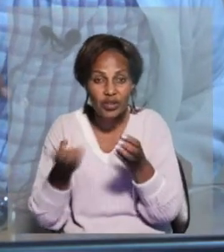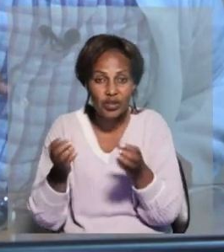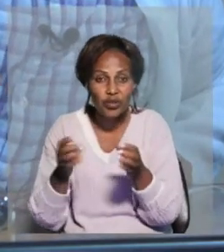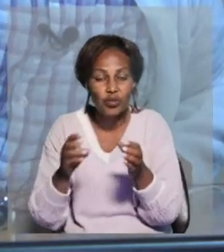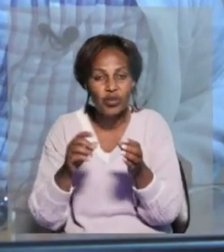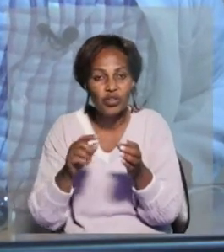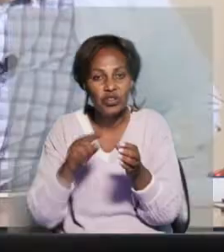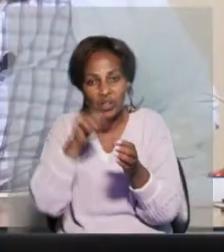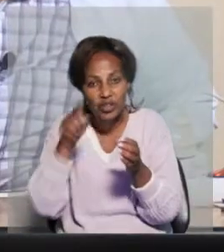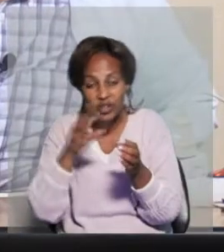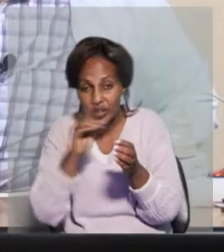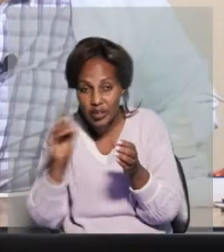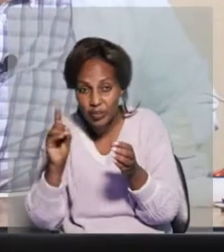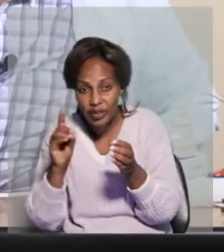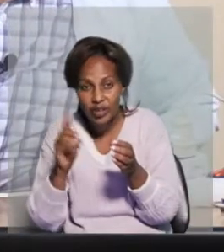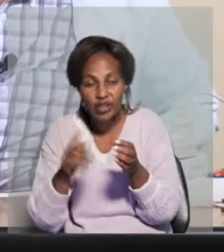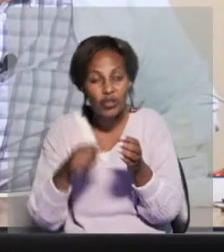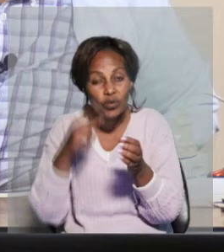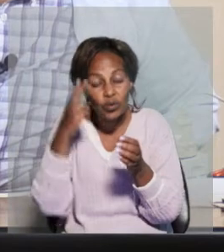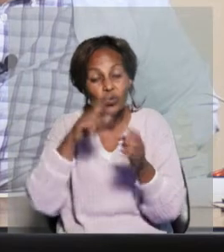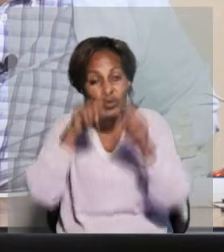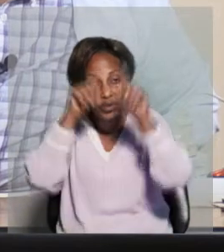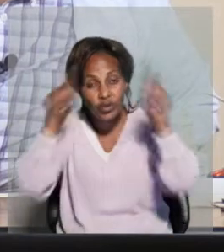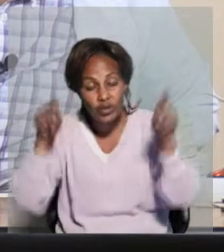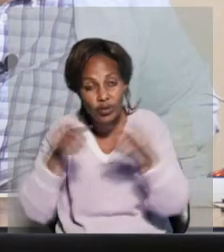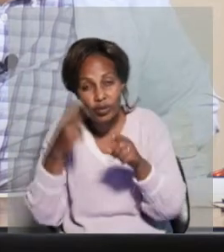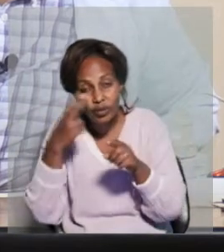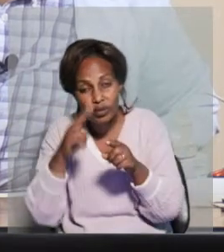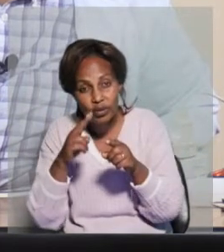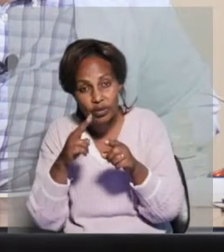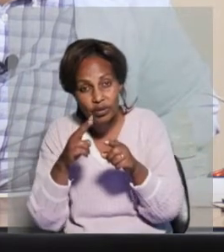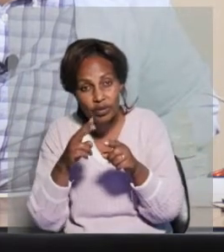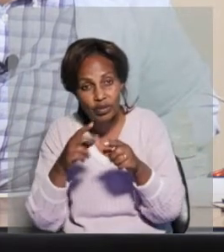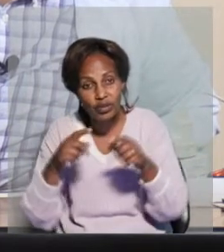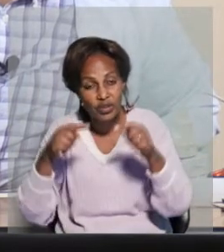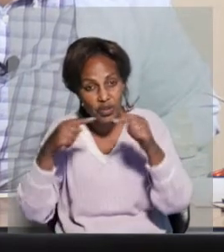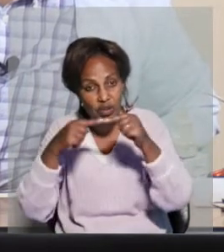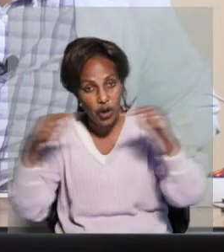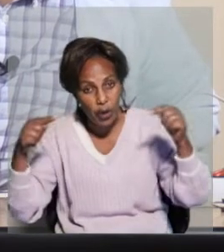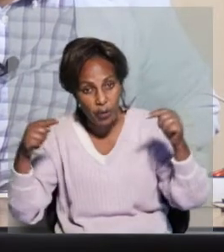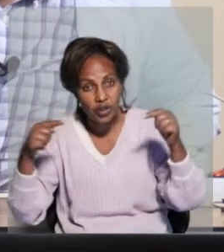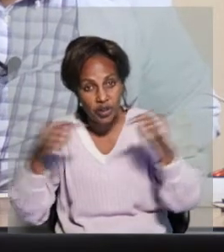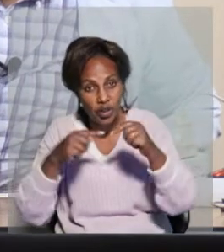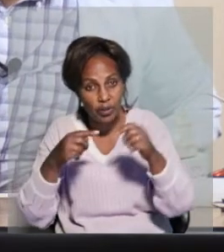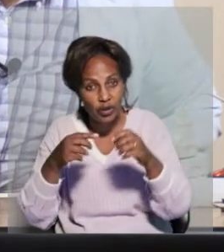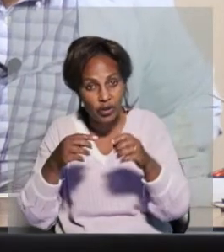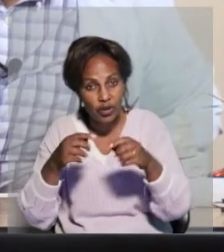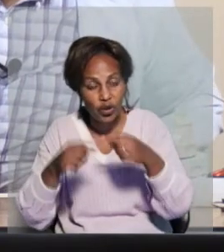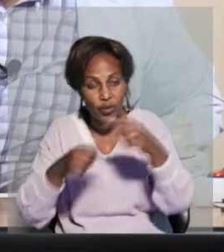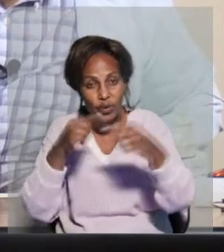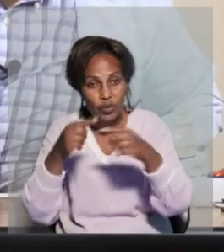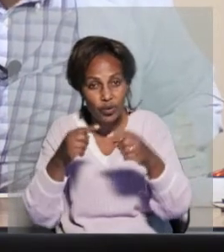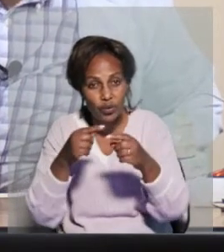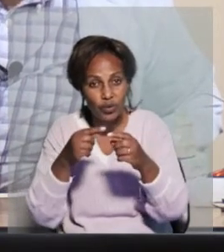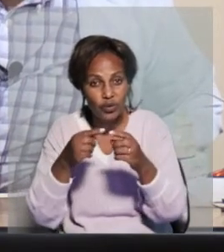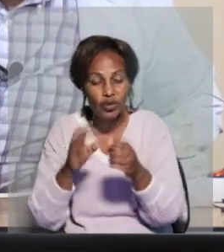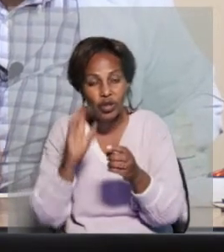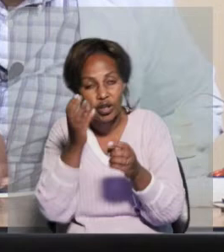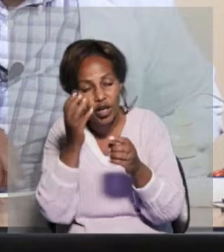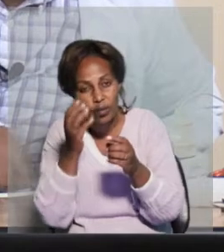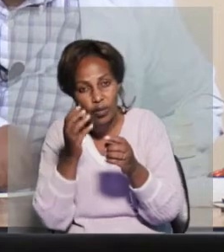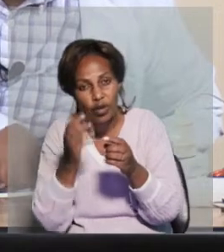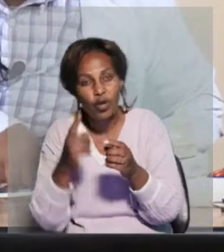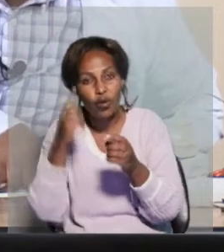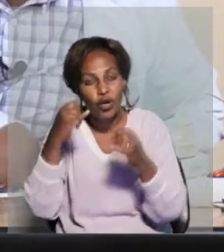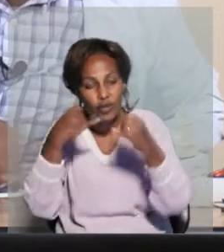Look at this circuit. This is the cable going to the lamp. Yeah. One of the